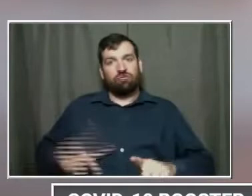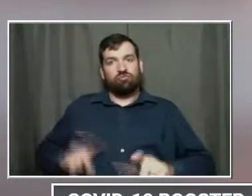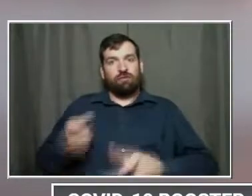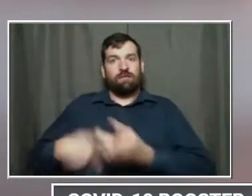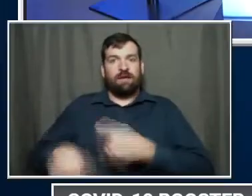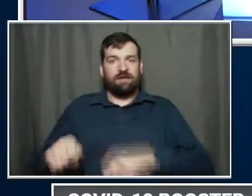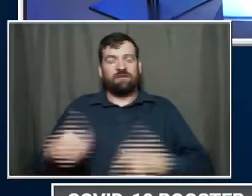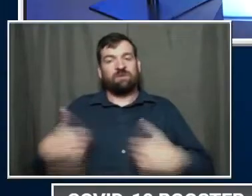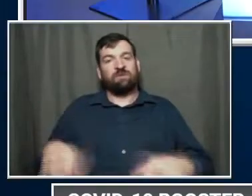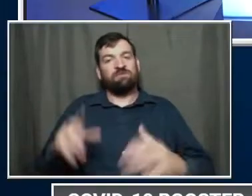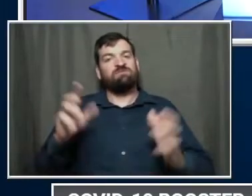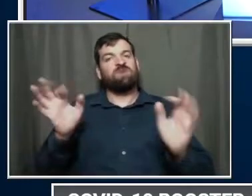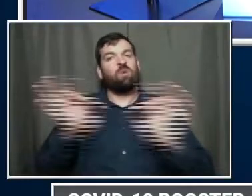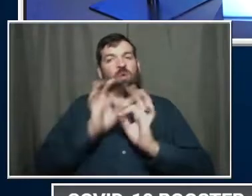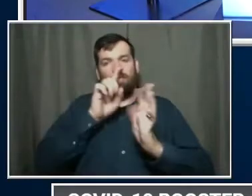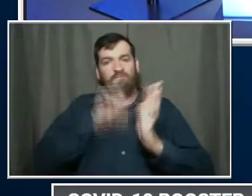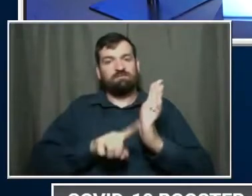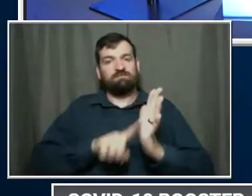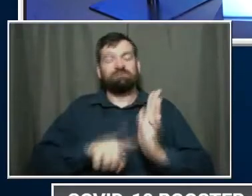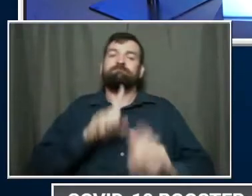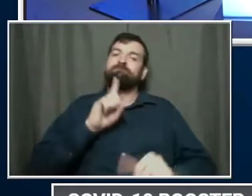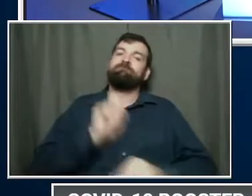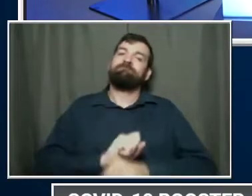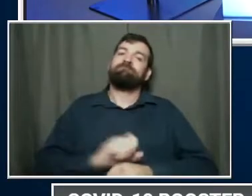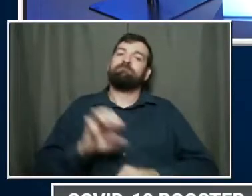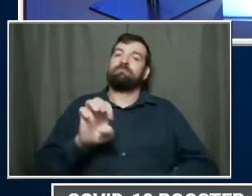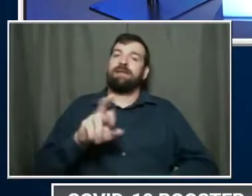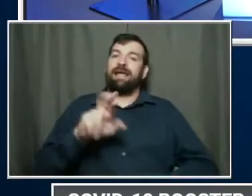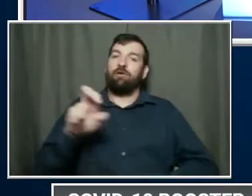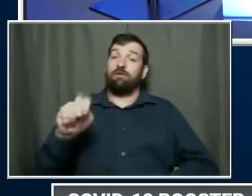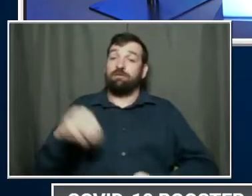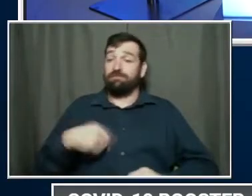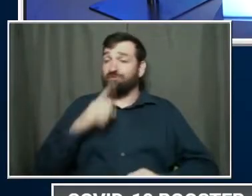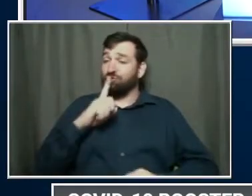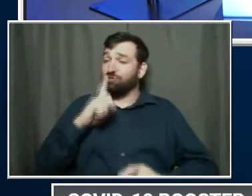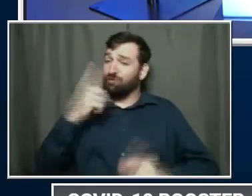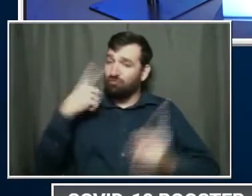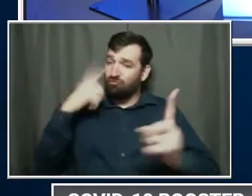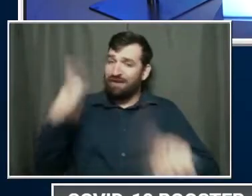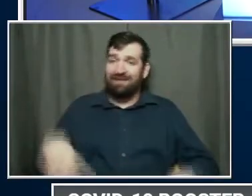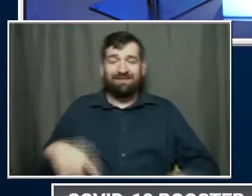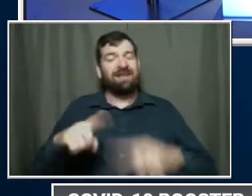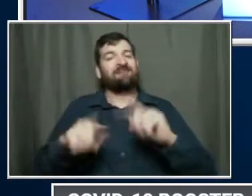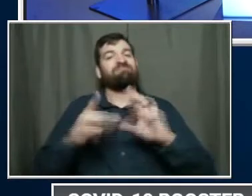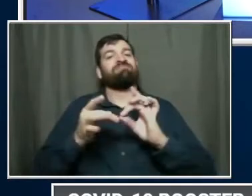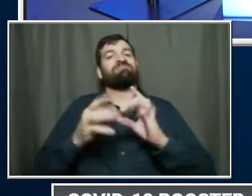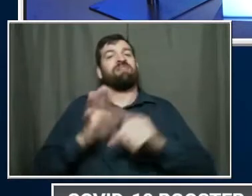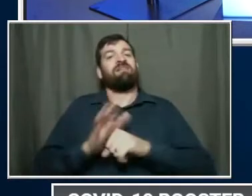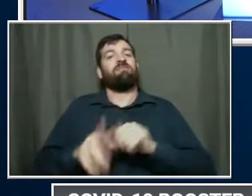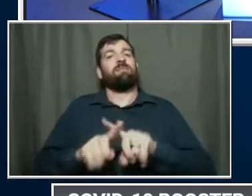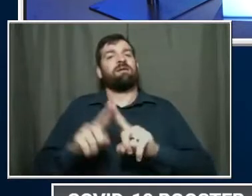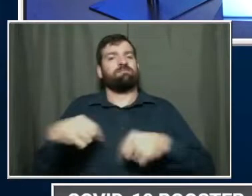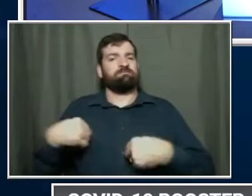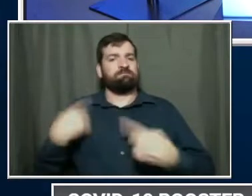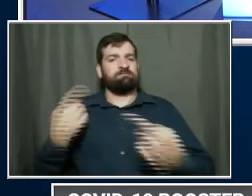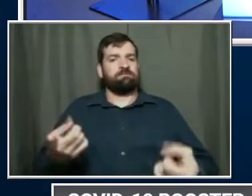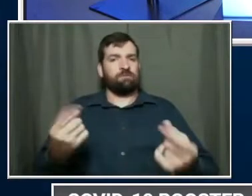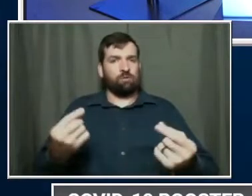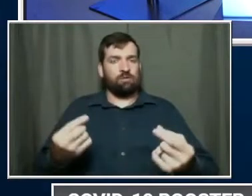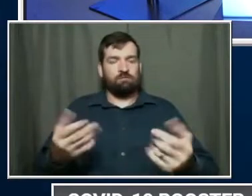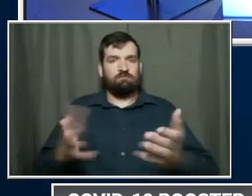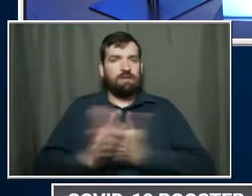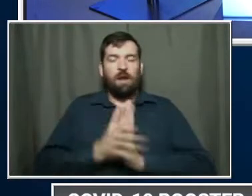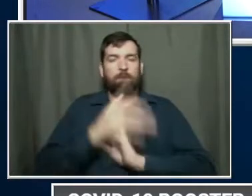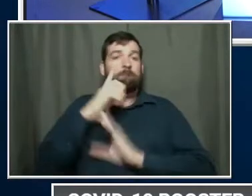into. Absolutely. Erron, I'm sure you agree. Can't say enough, but I want you to say what you've been doing because you really made this a mission of yours. You're